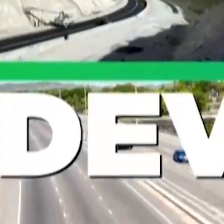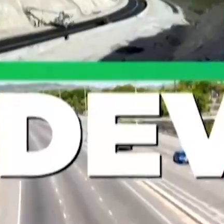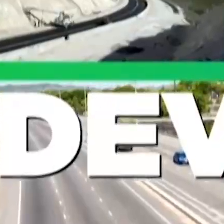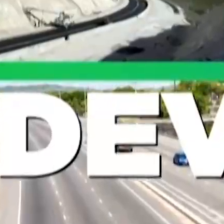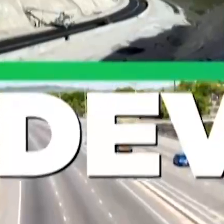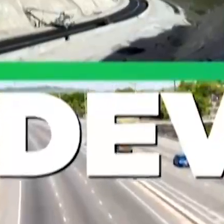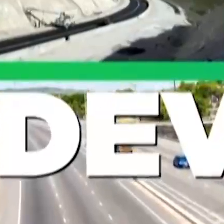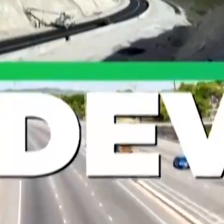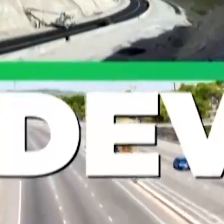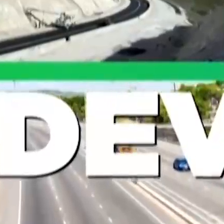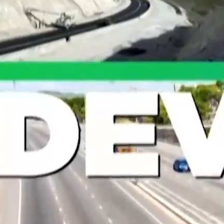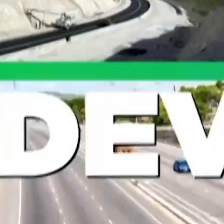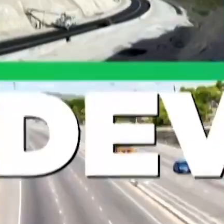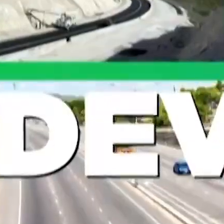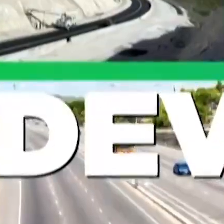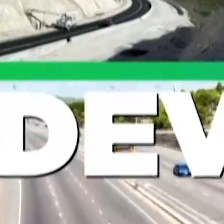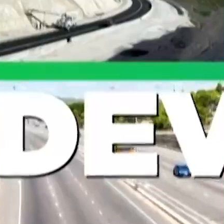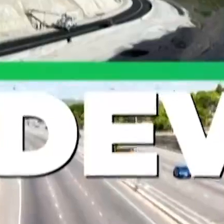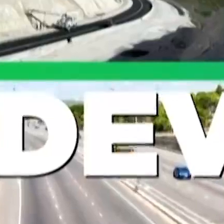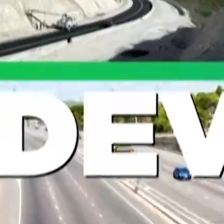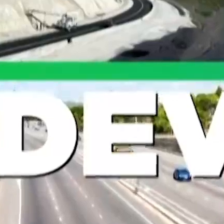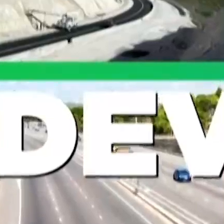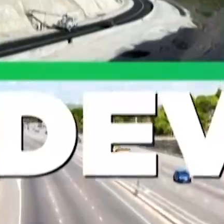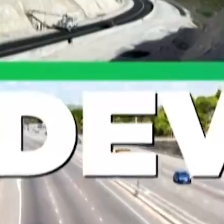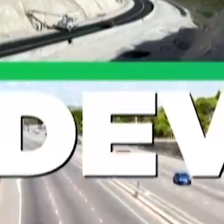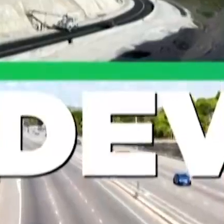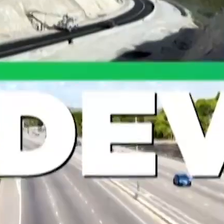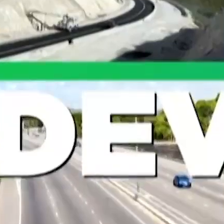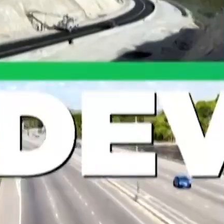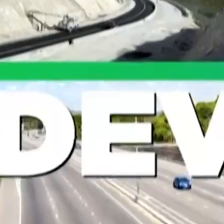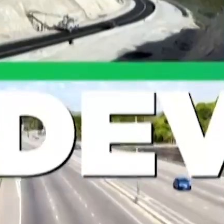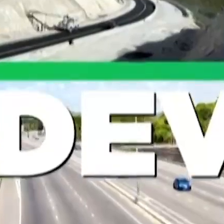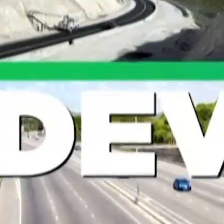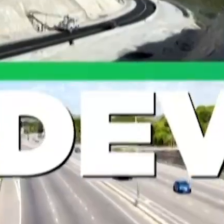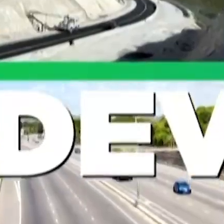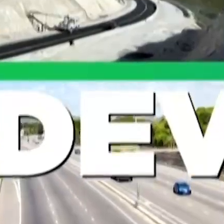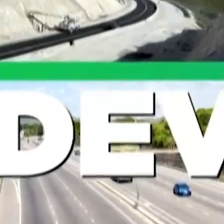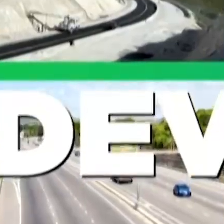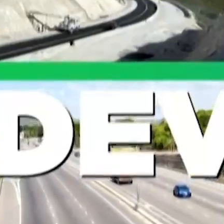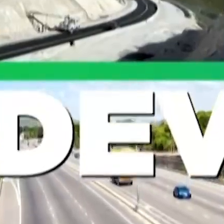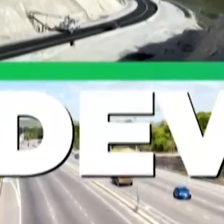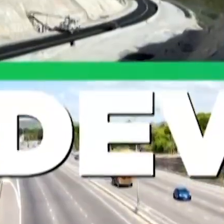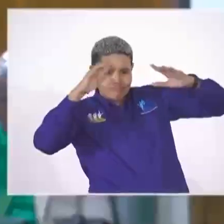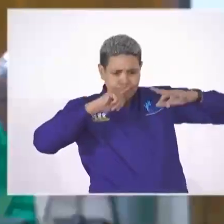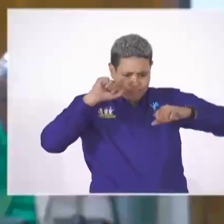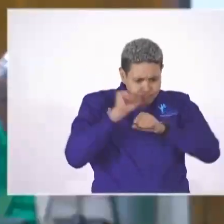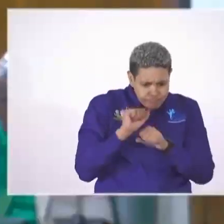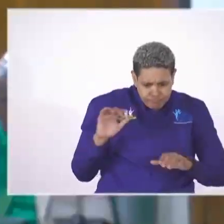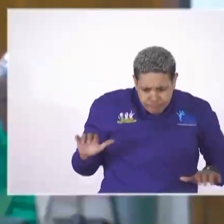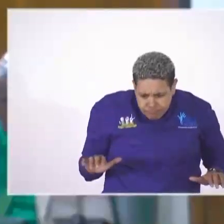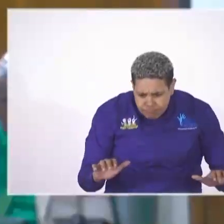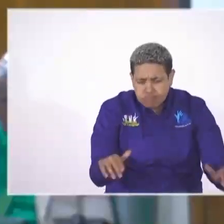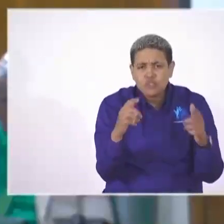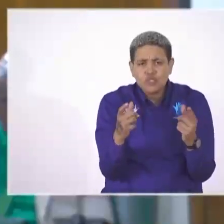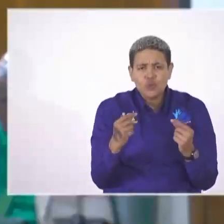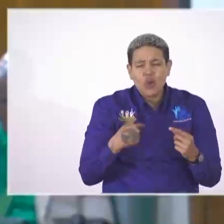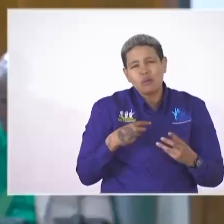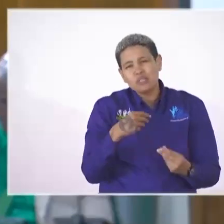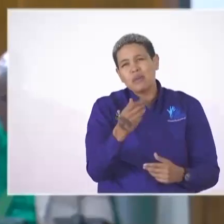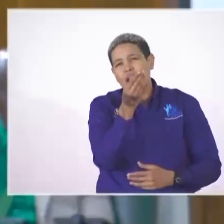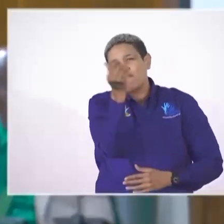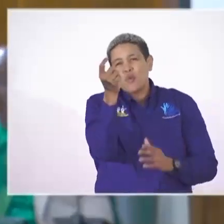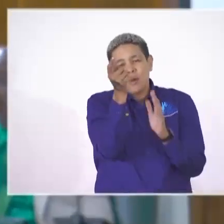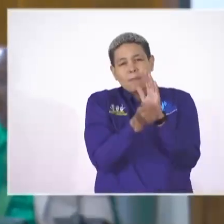well-planned, well-built, well-maintained infrastructure. I will first spend a few